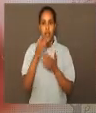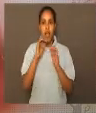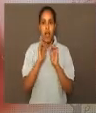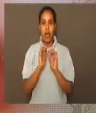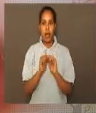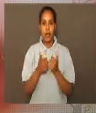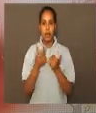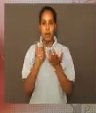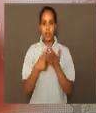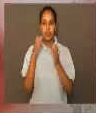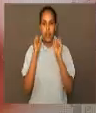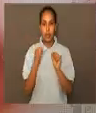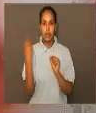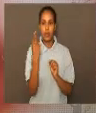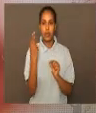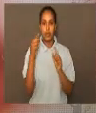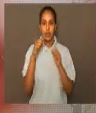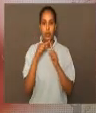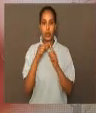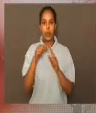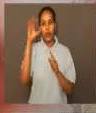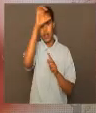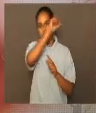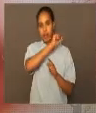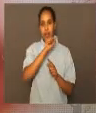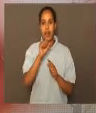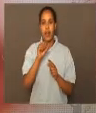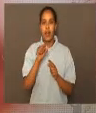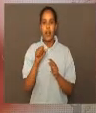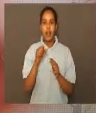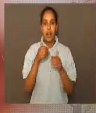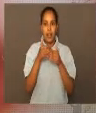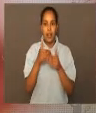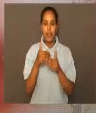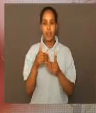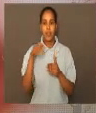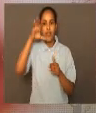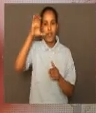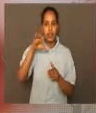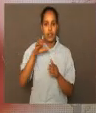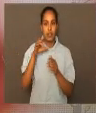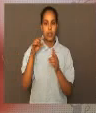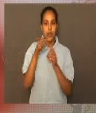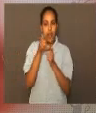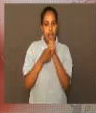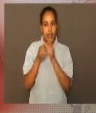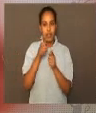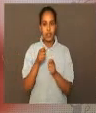discussed how this can be used to predict relative forces of